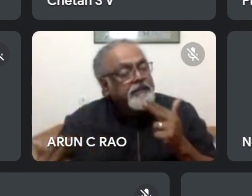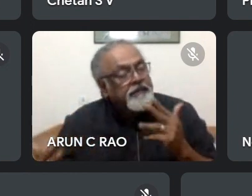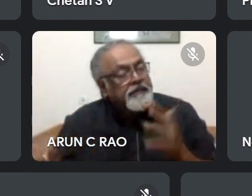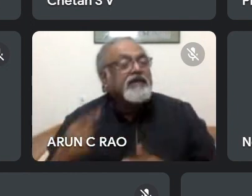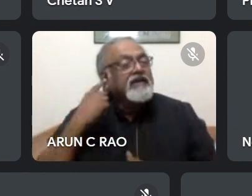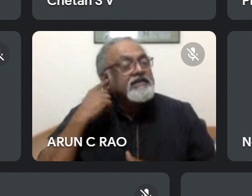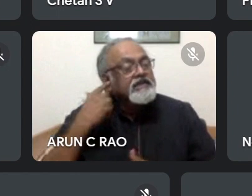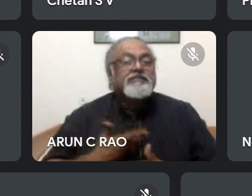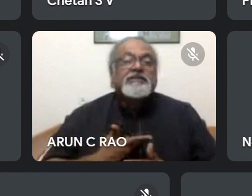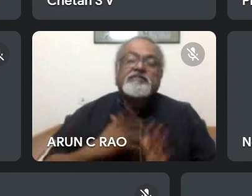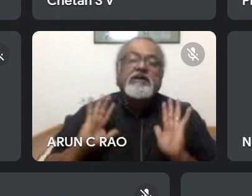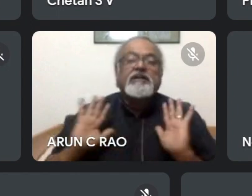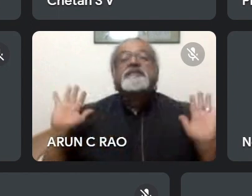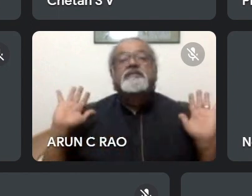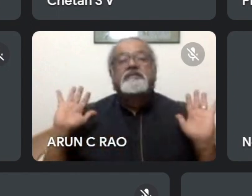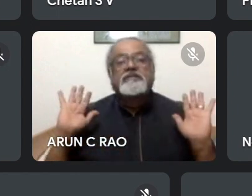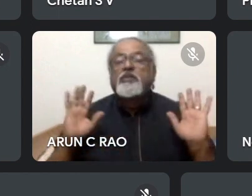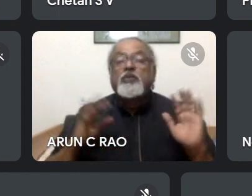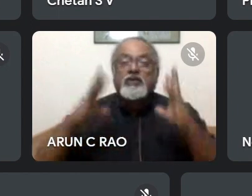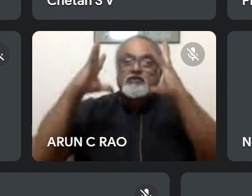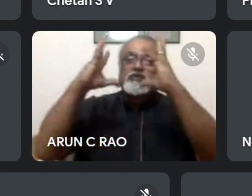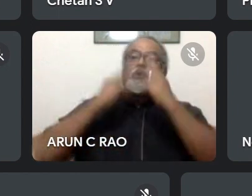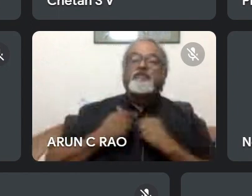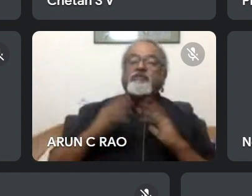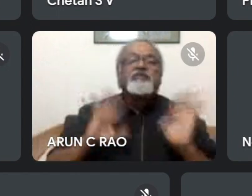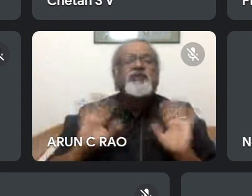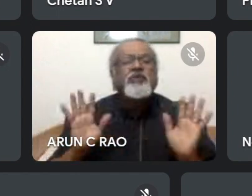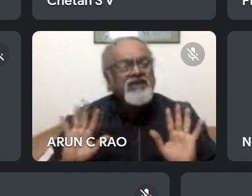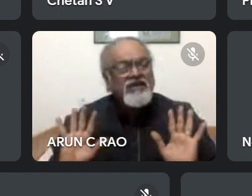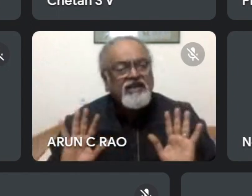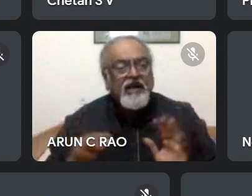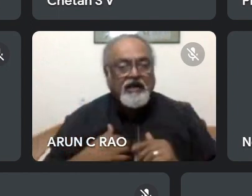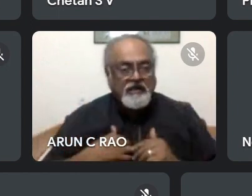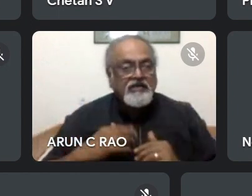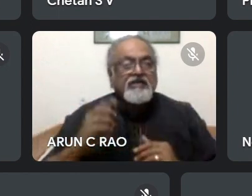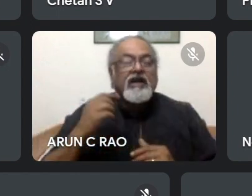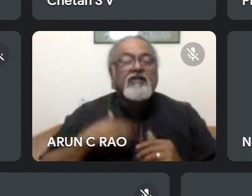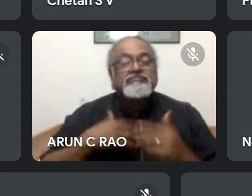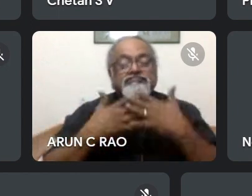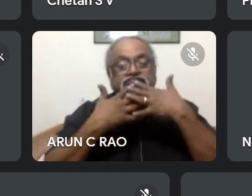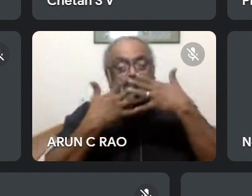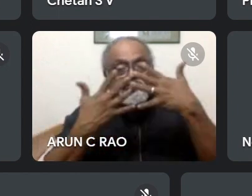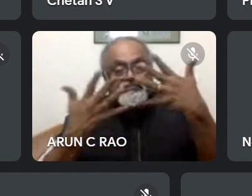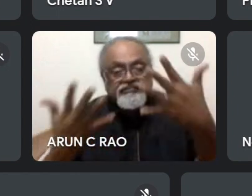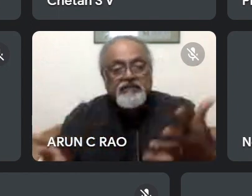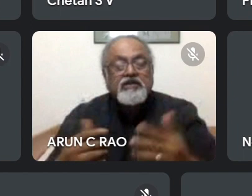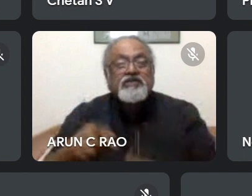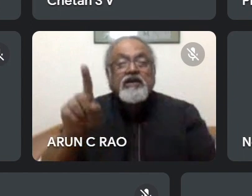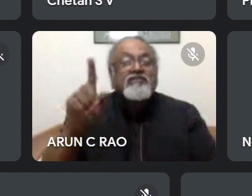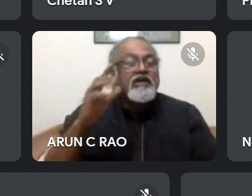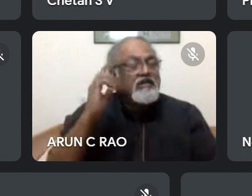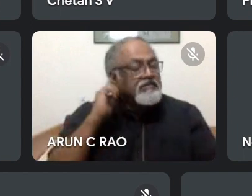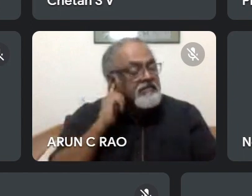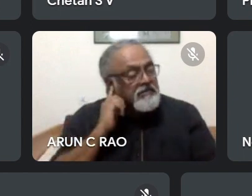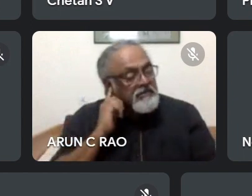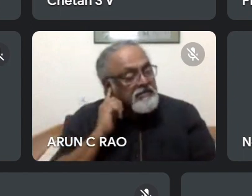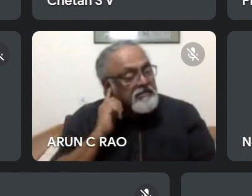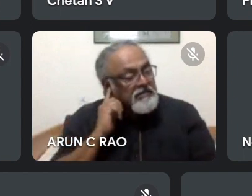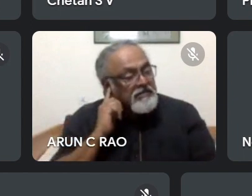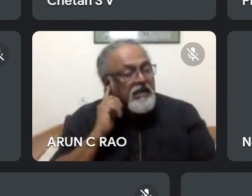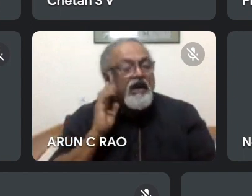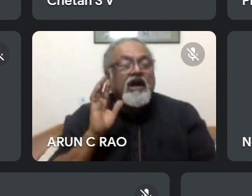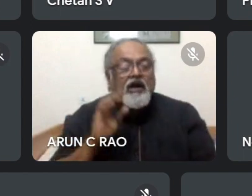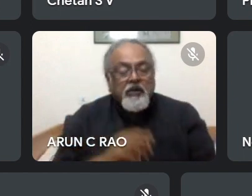us. Because I'm someone who believes that acknowledgement is more